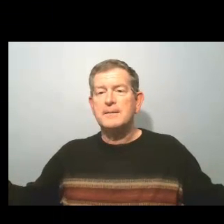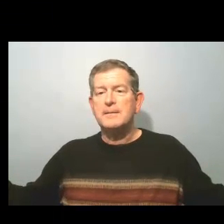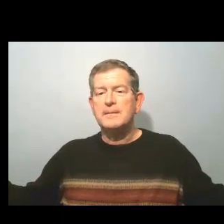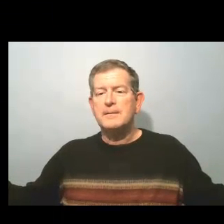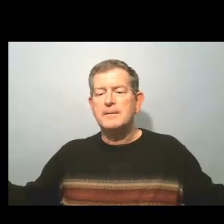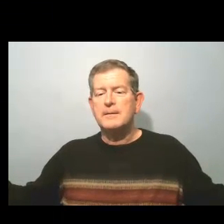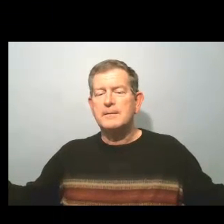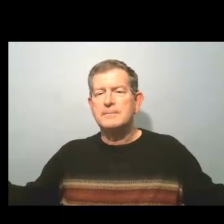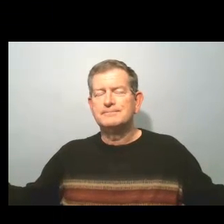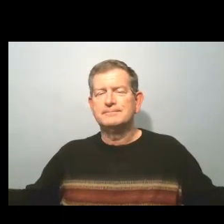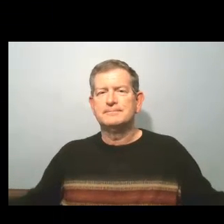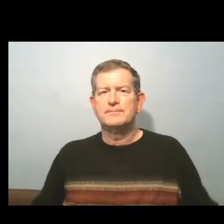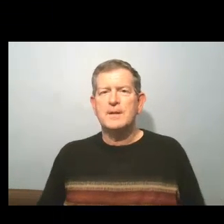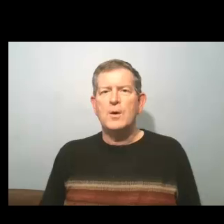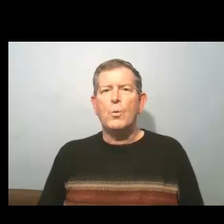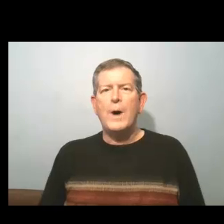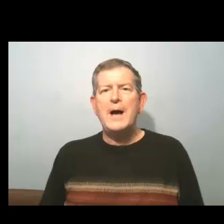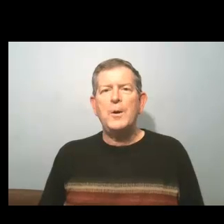point,